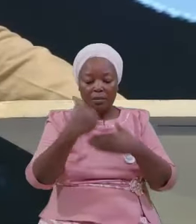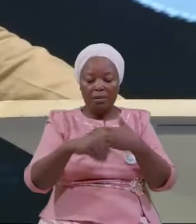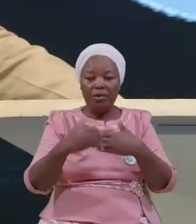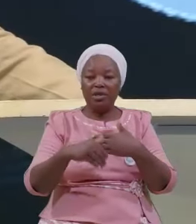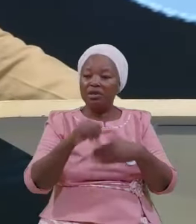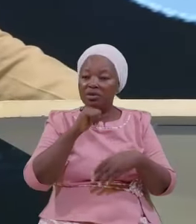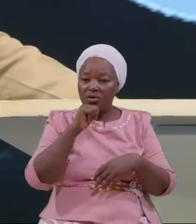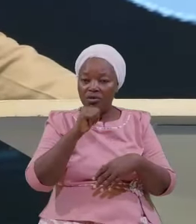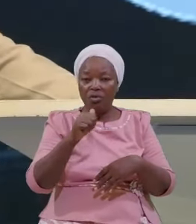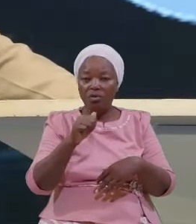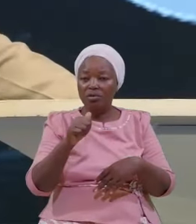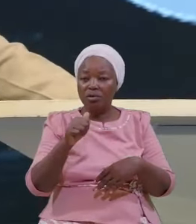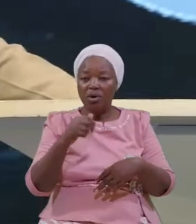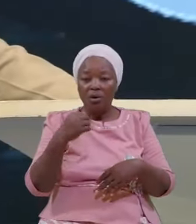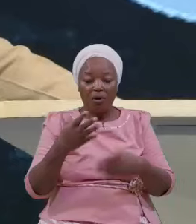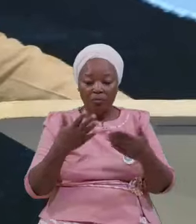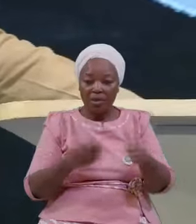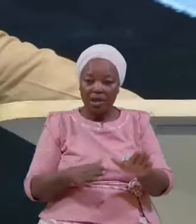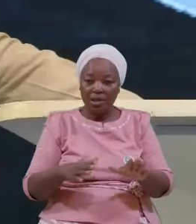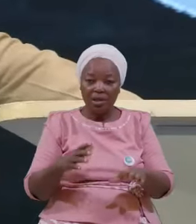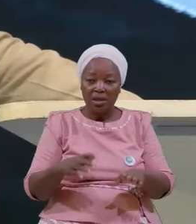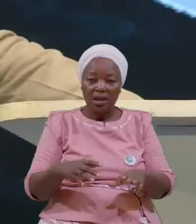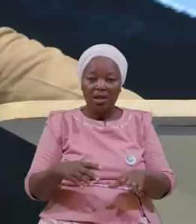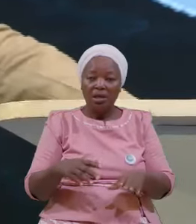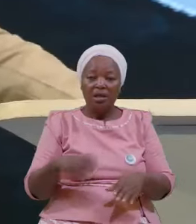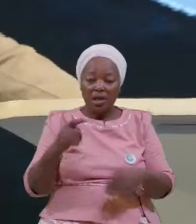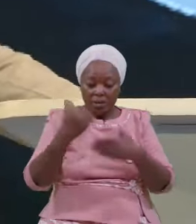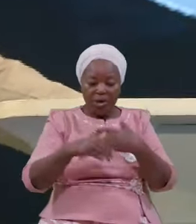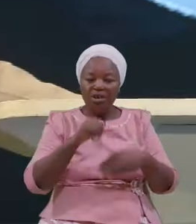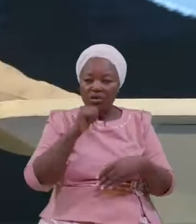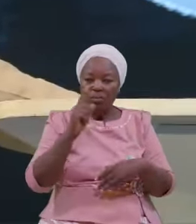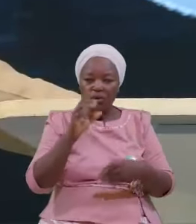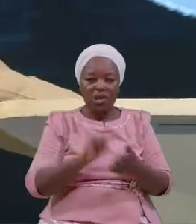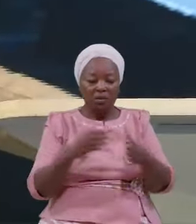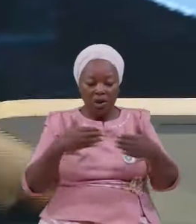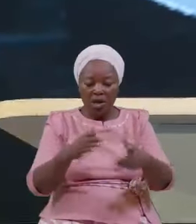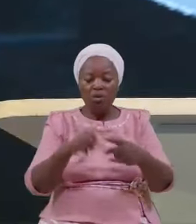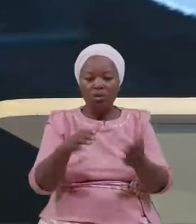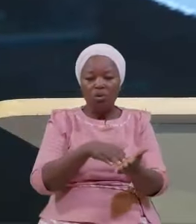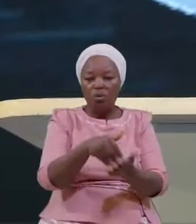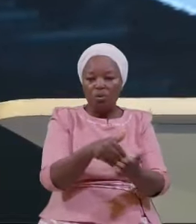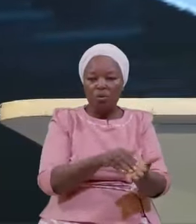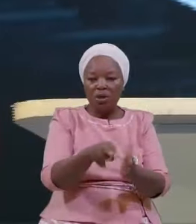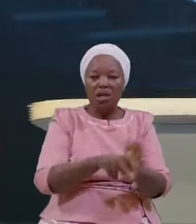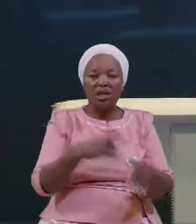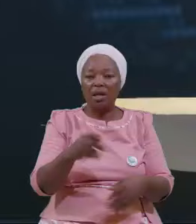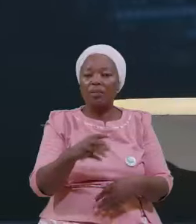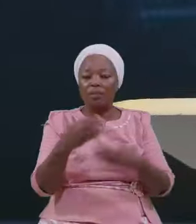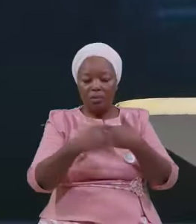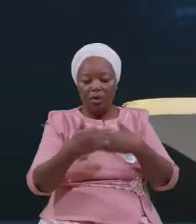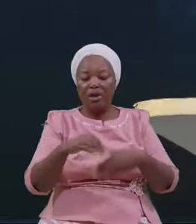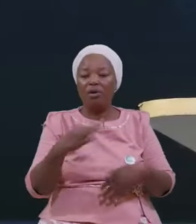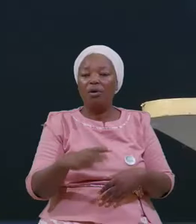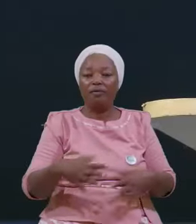the bread, not the one that will lead to weakness, the bread of life. What kind